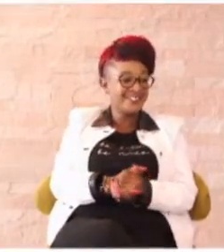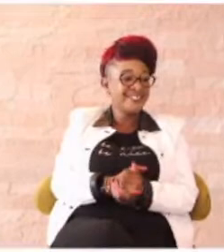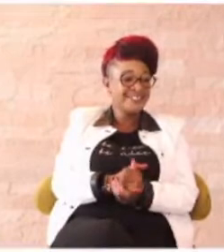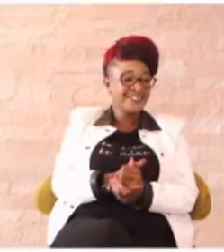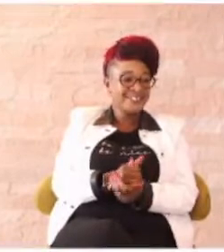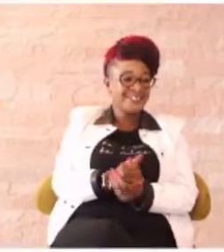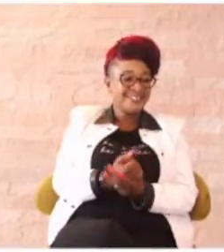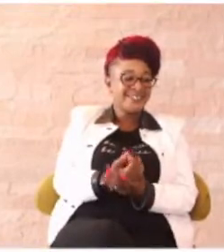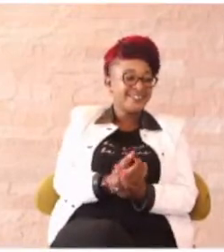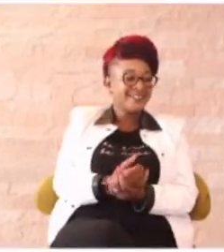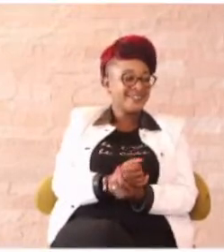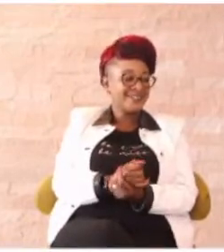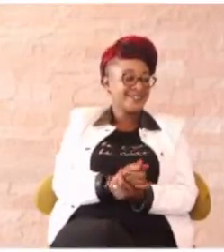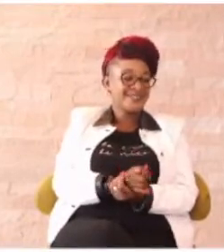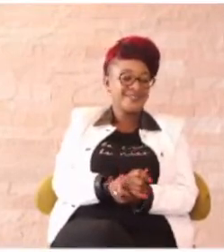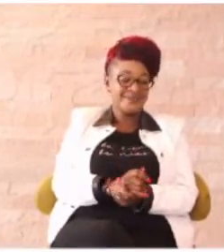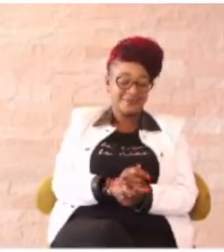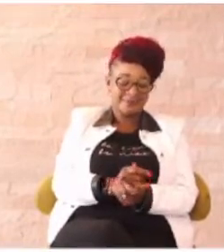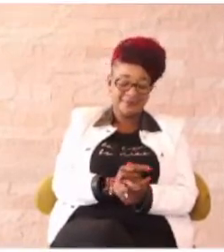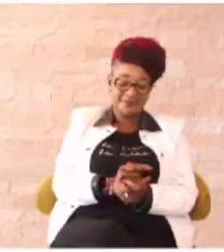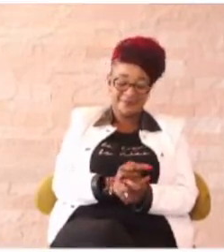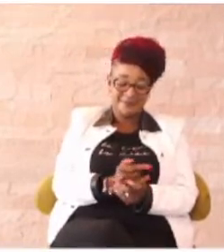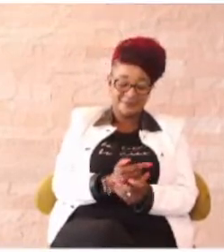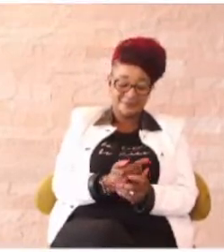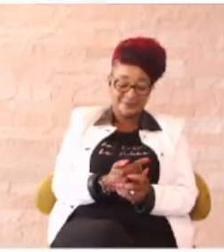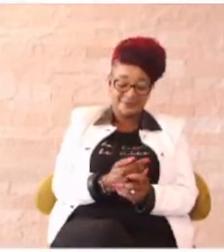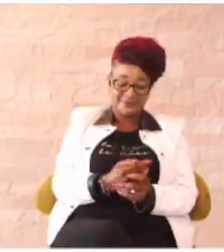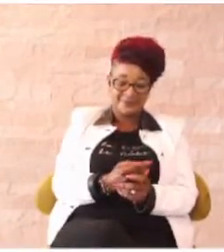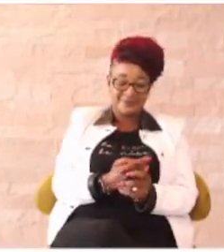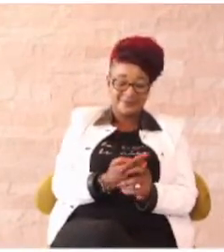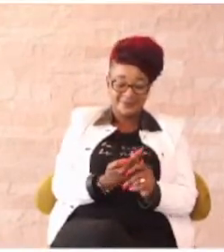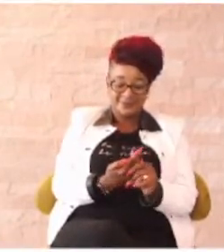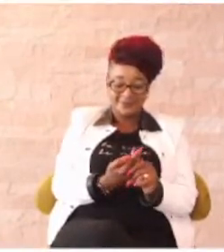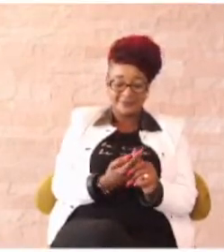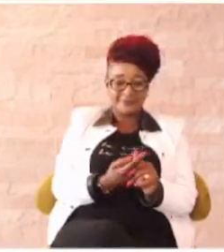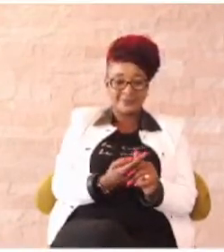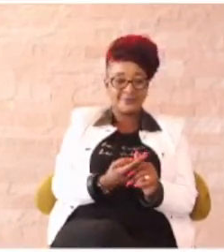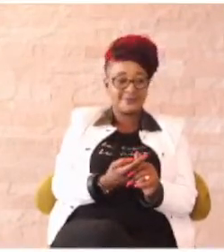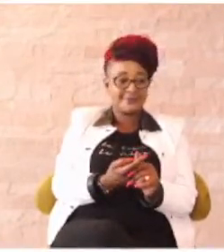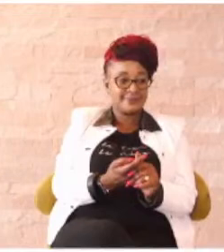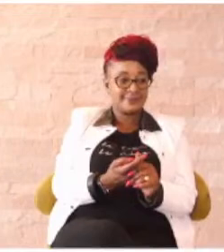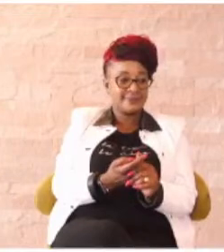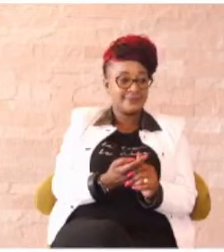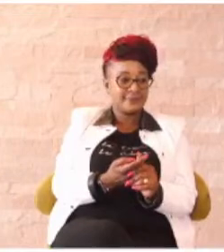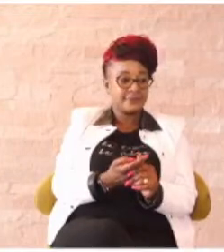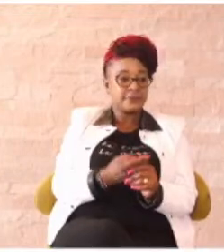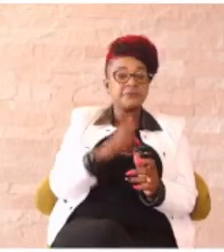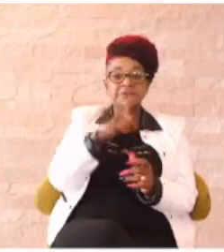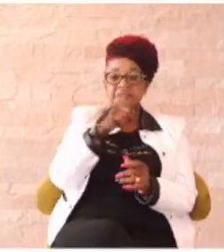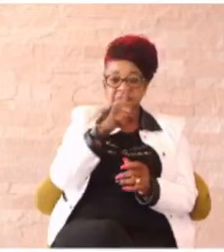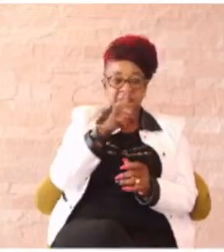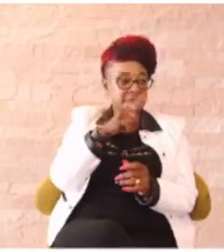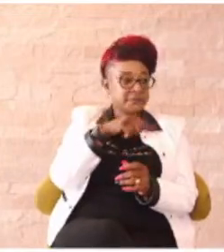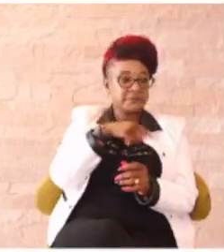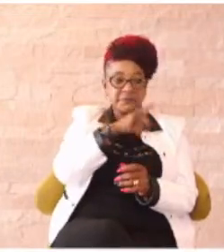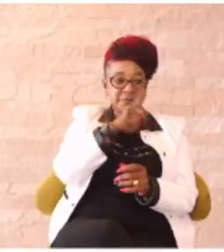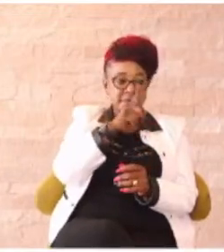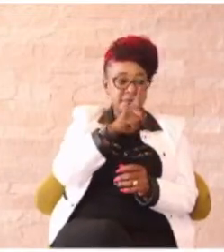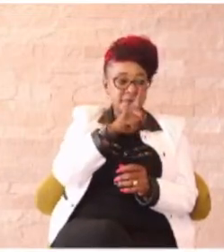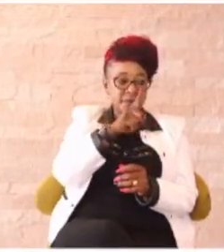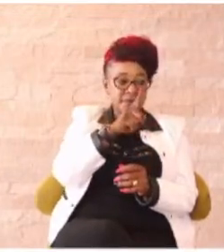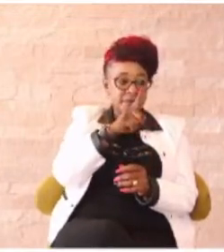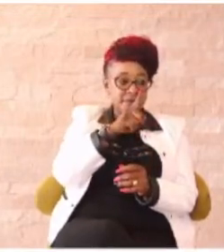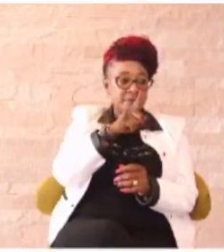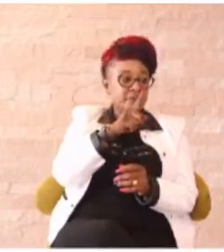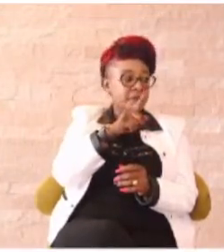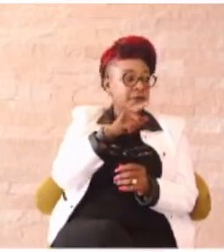Thank you, Jane. I hope there's ongoing advocacy already by women's rights organizations on the P3 form. I hope some of you